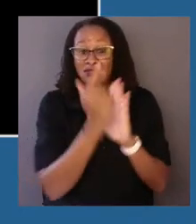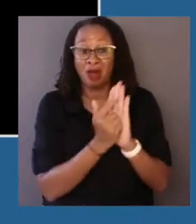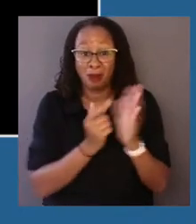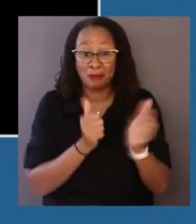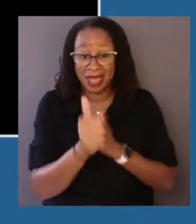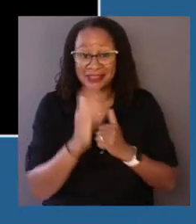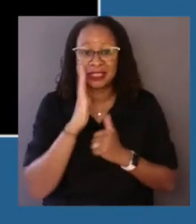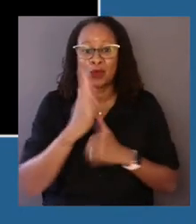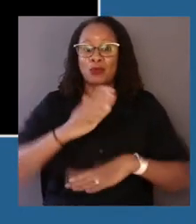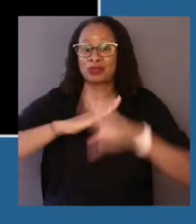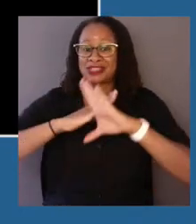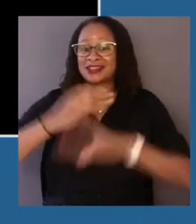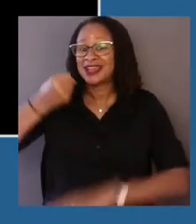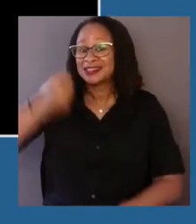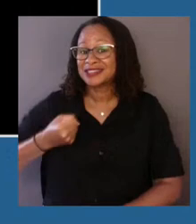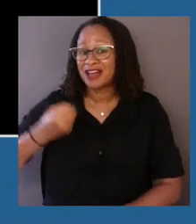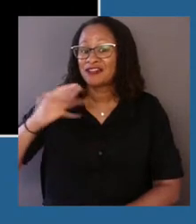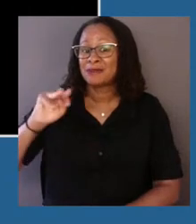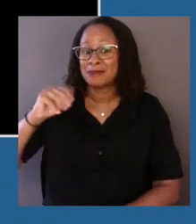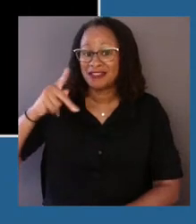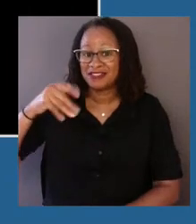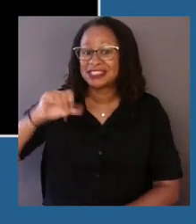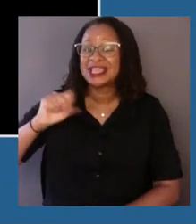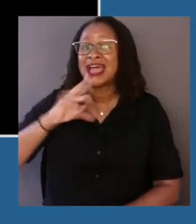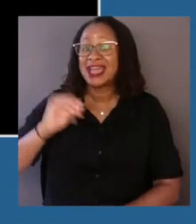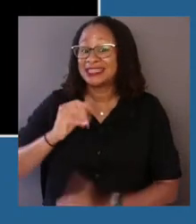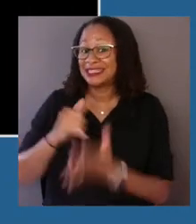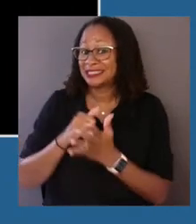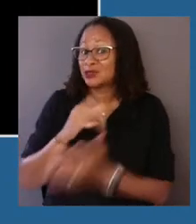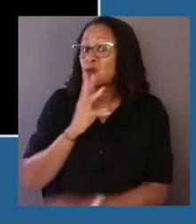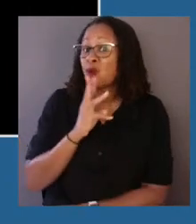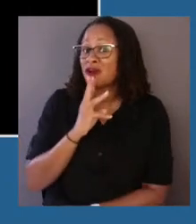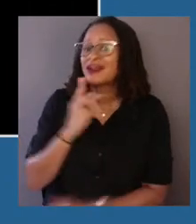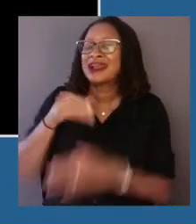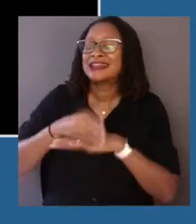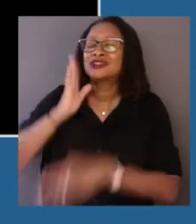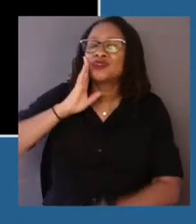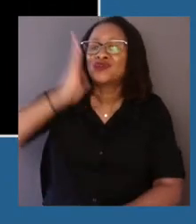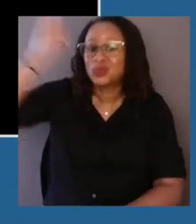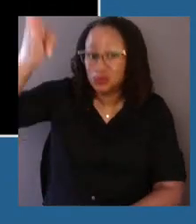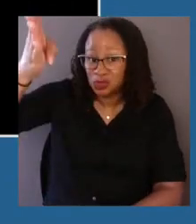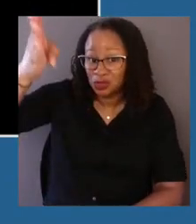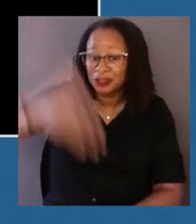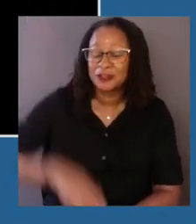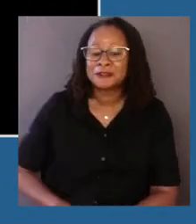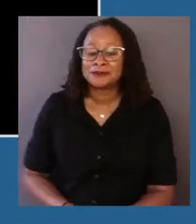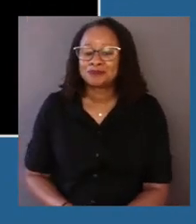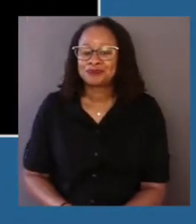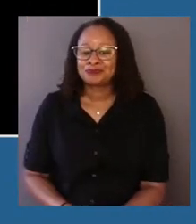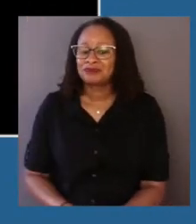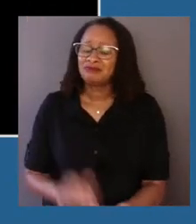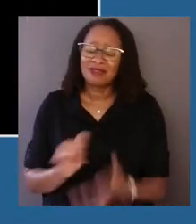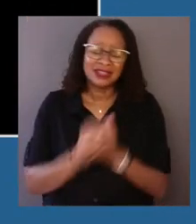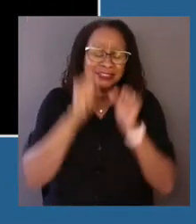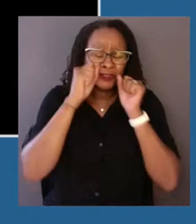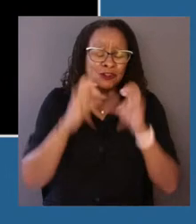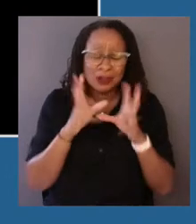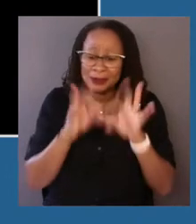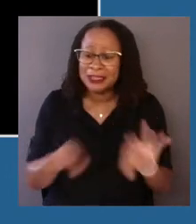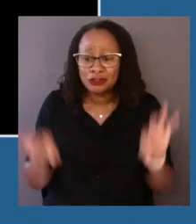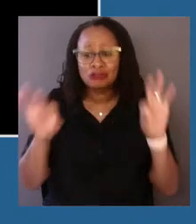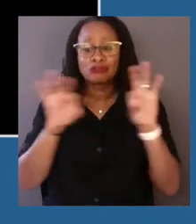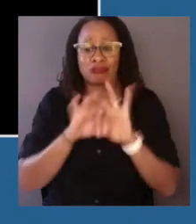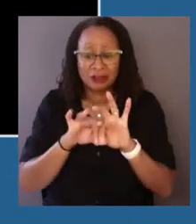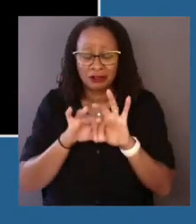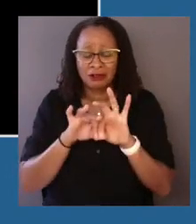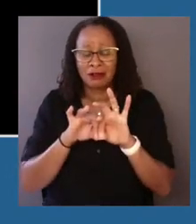South Memphis and its aquifer into the future. This is an incredibly critical battle as we